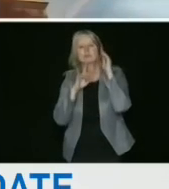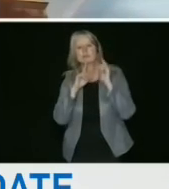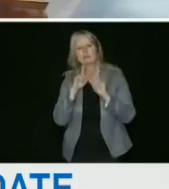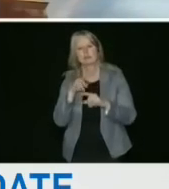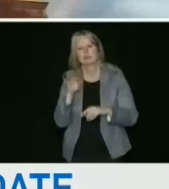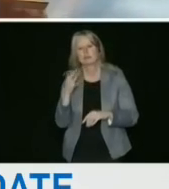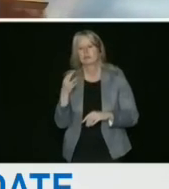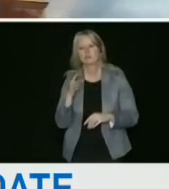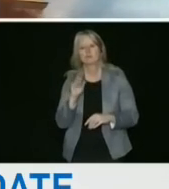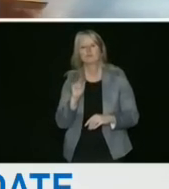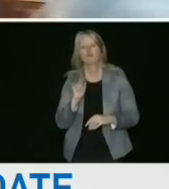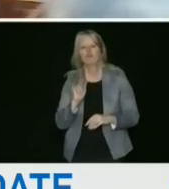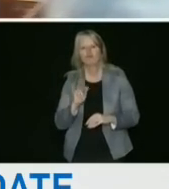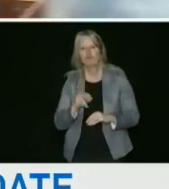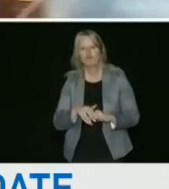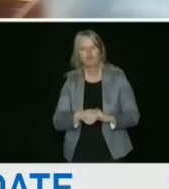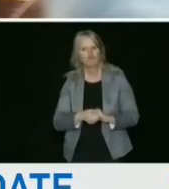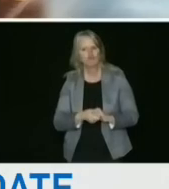Not really.